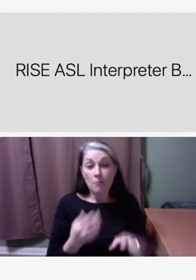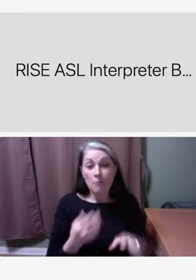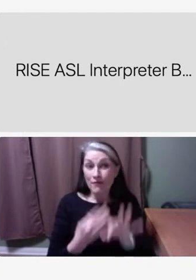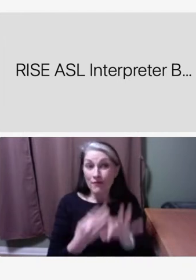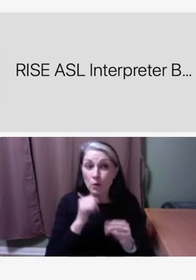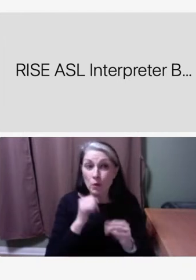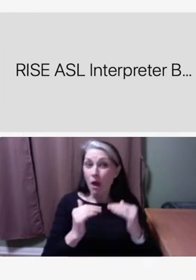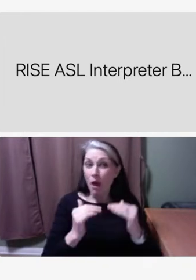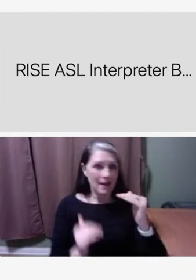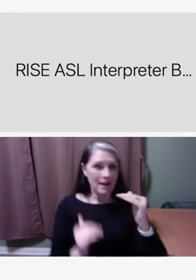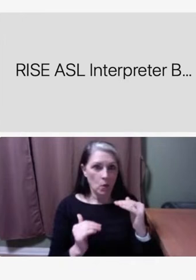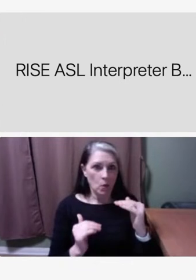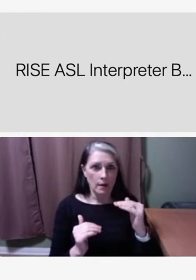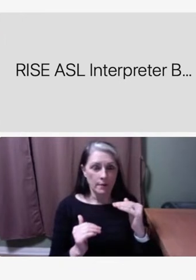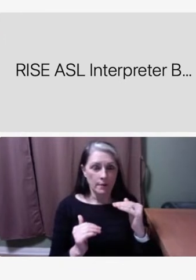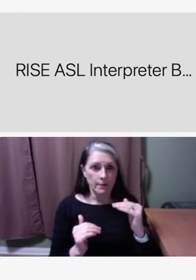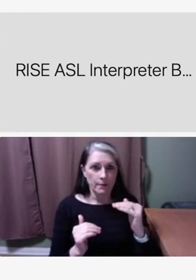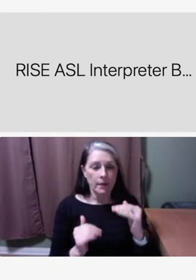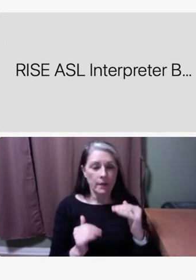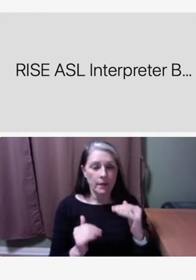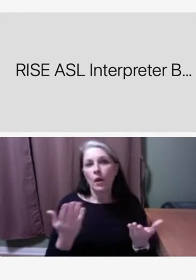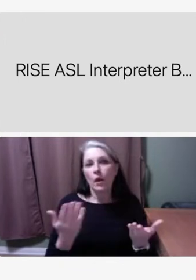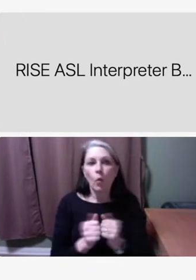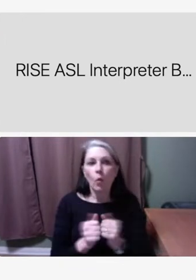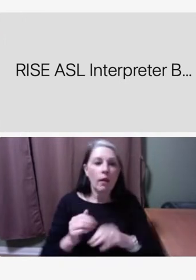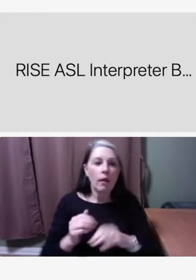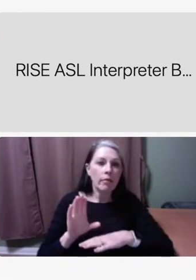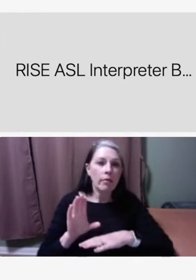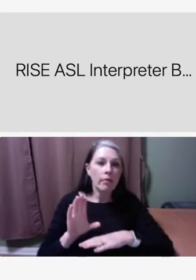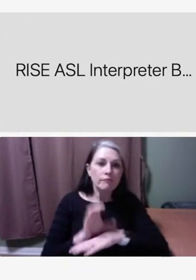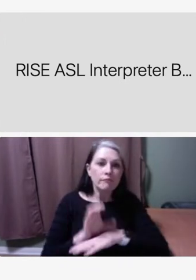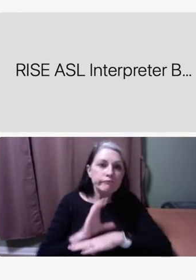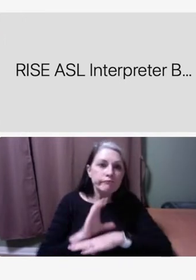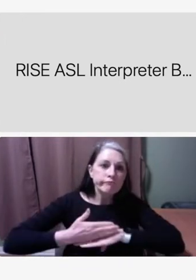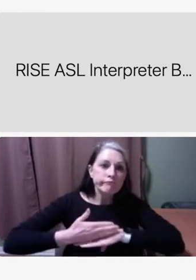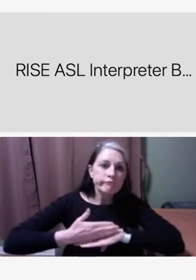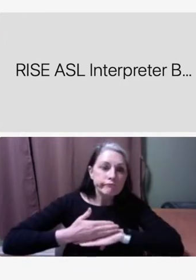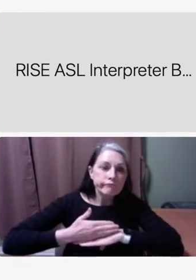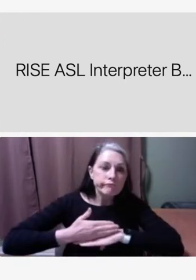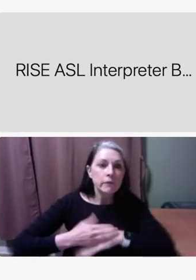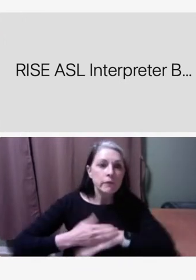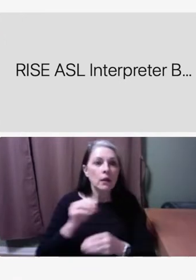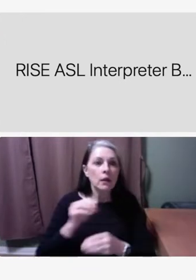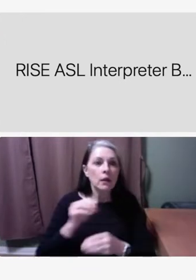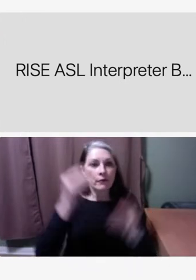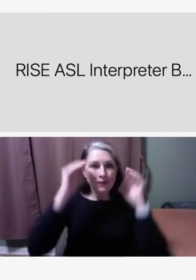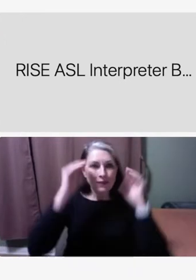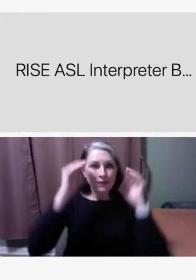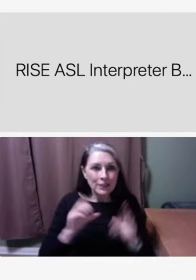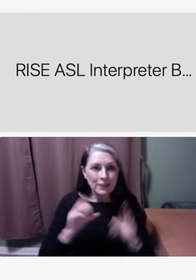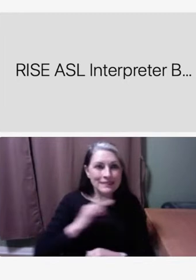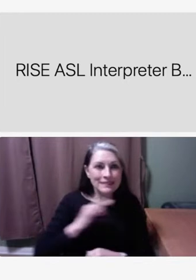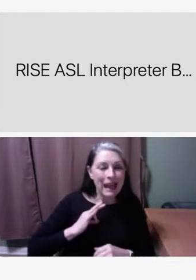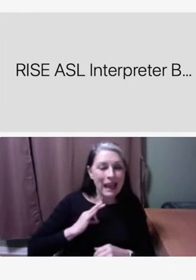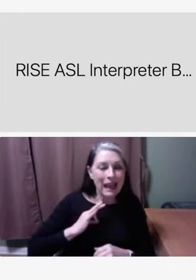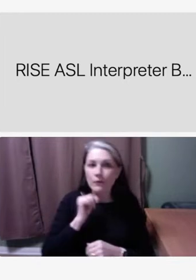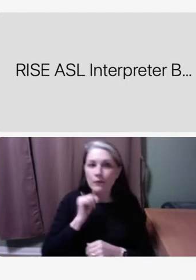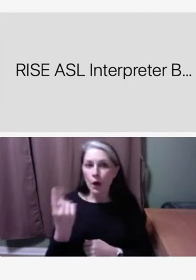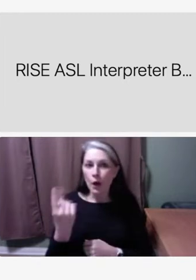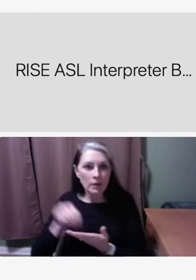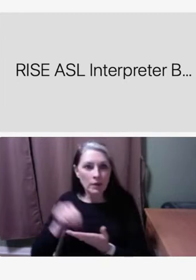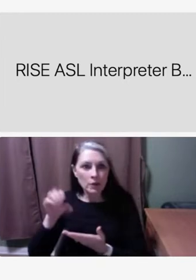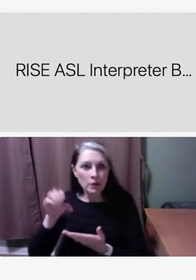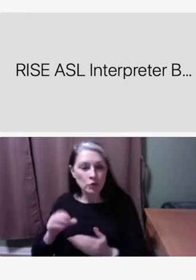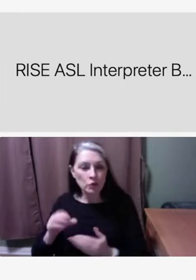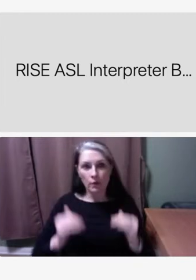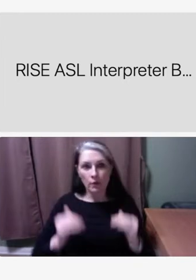the devices and things of that, not only for students, but the teachers as well. So we're trying to address that gap by making sure all the